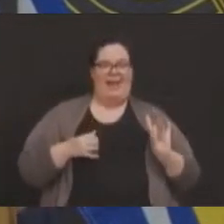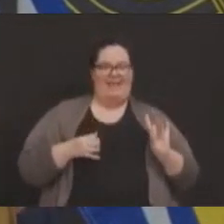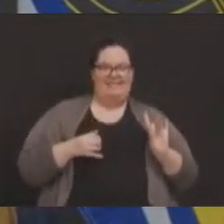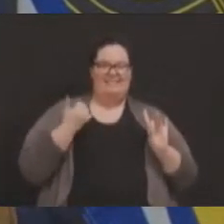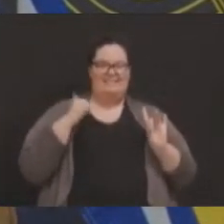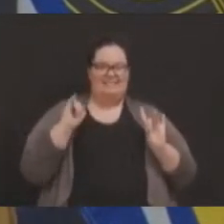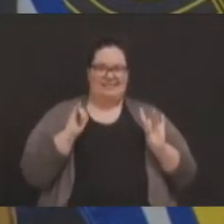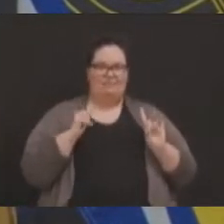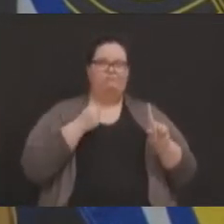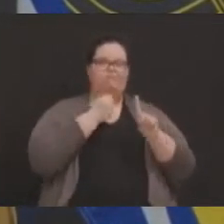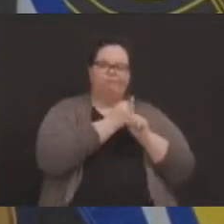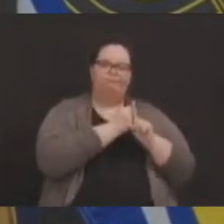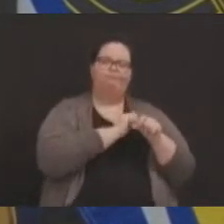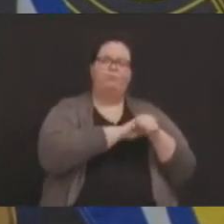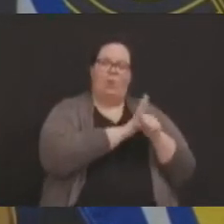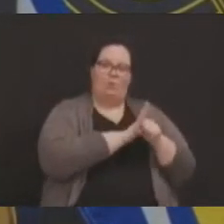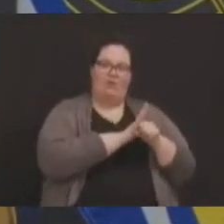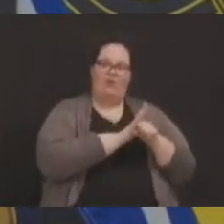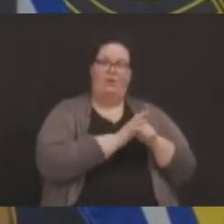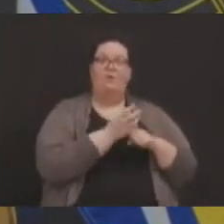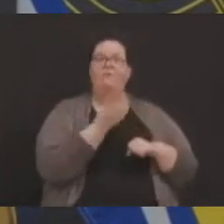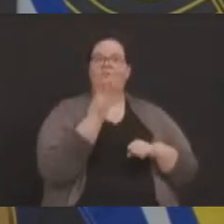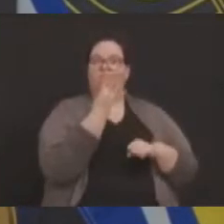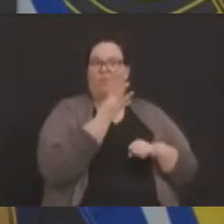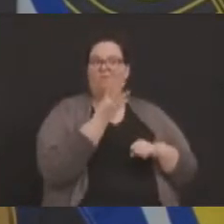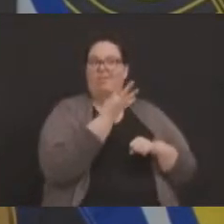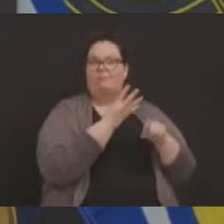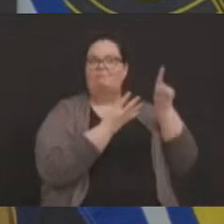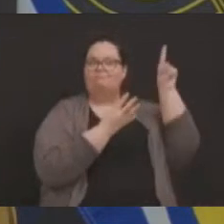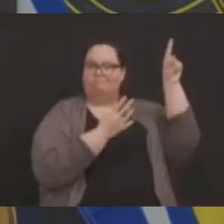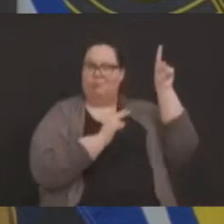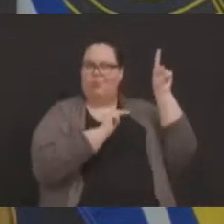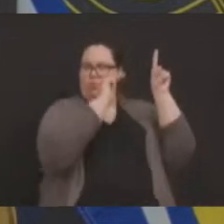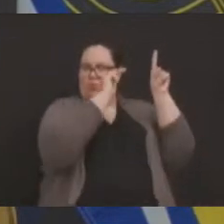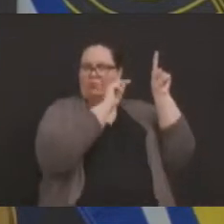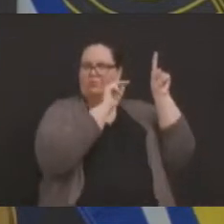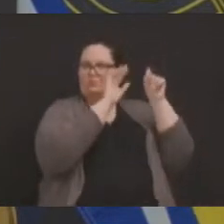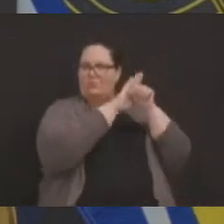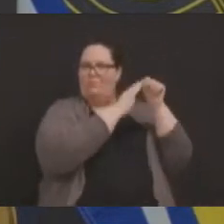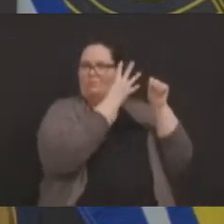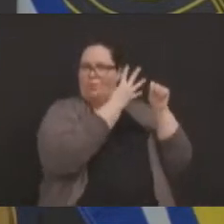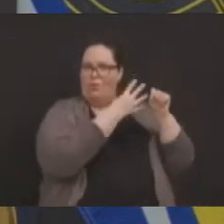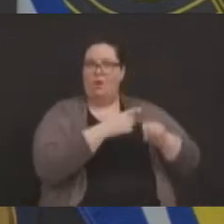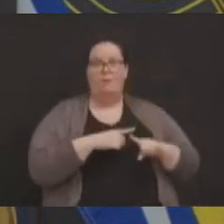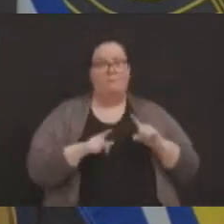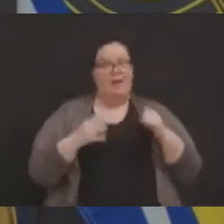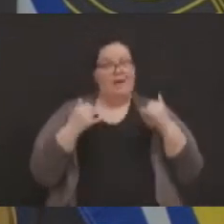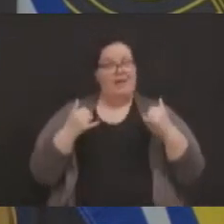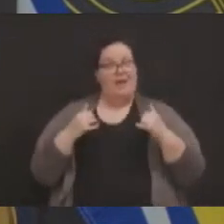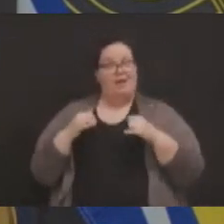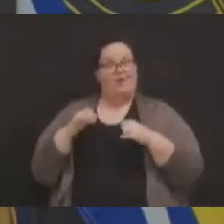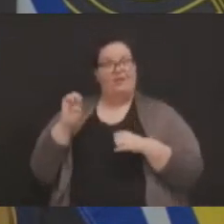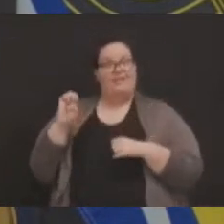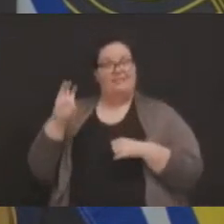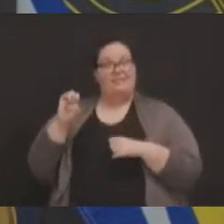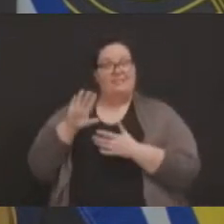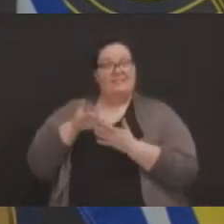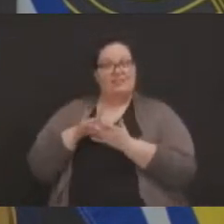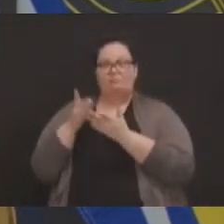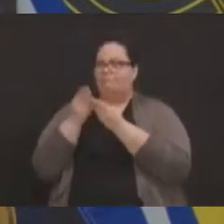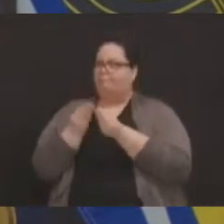facilities. We are 5 months into the school year, and there has still been no student-to-student